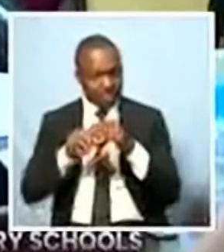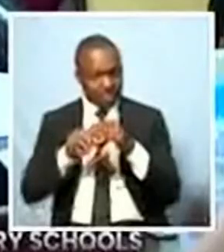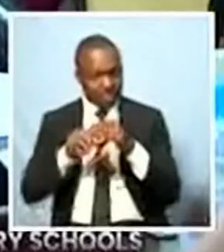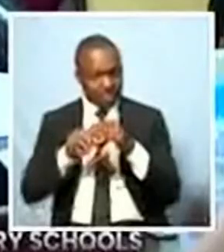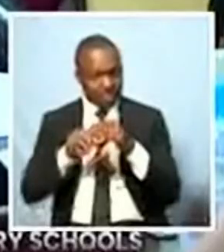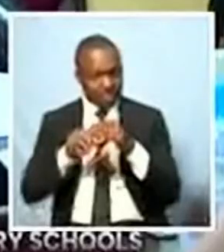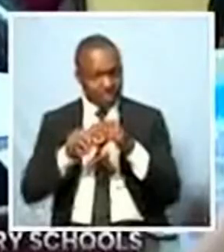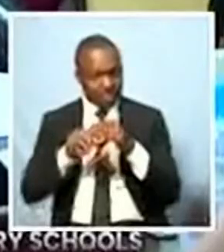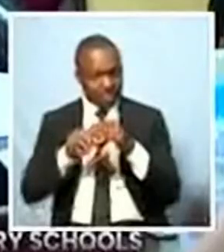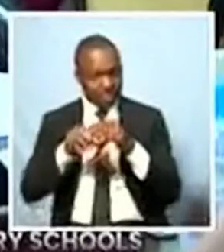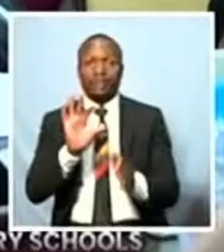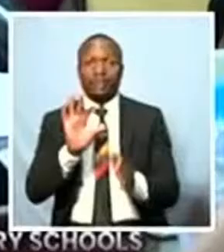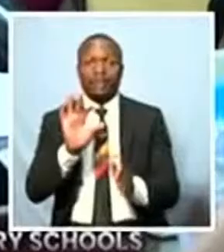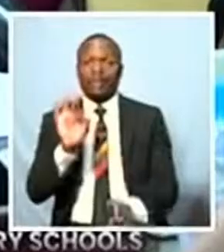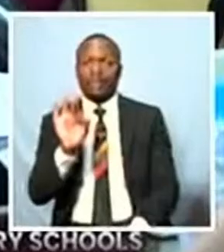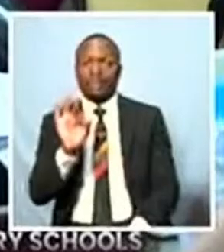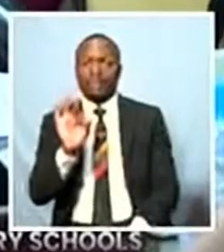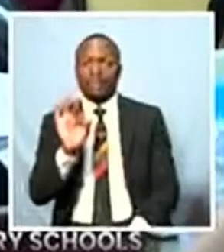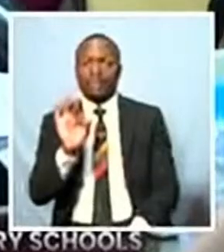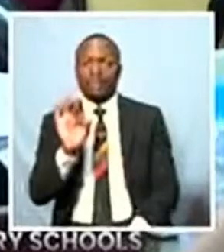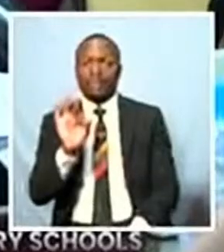I learned in the 1970s.